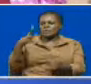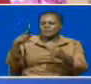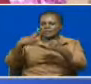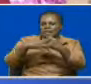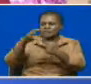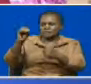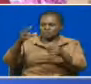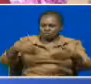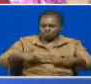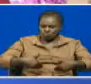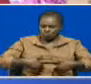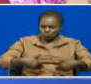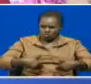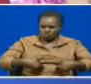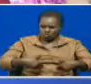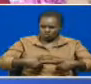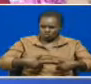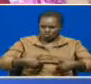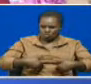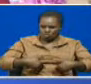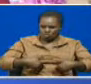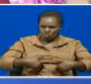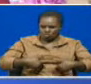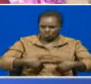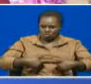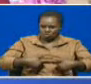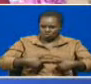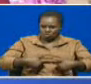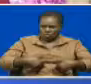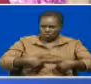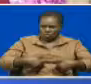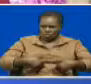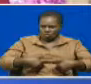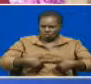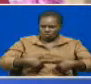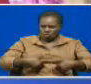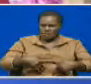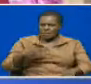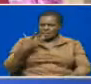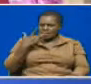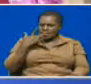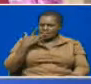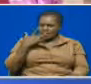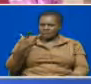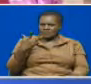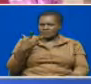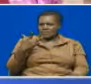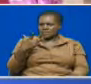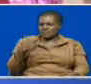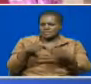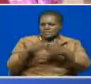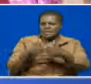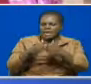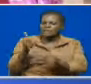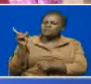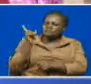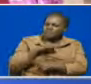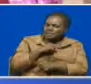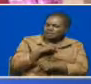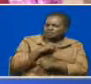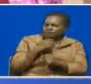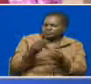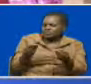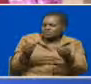190 teens, pupils, who are actually caught engaging, they've already tasted the forbidden fruit. How do we